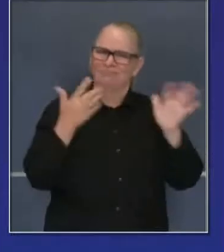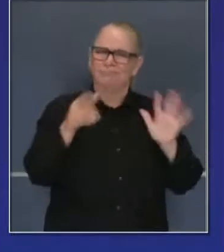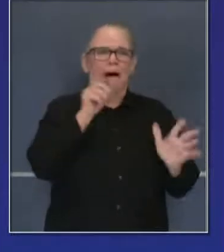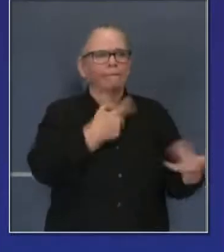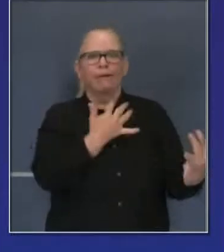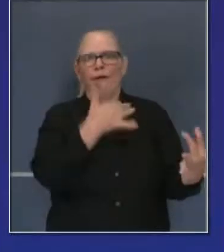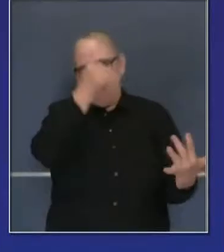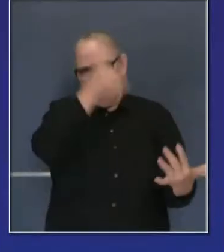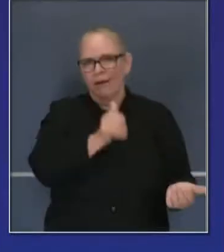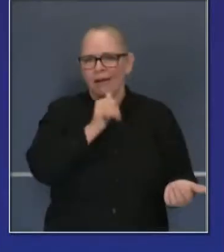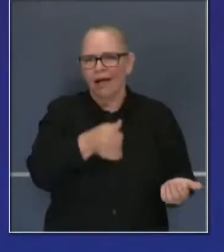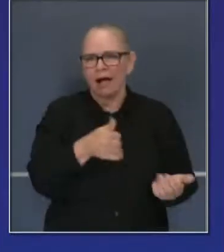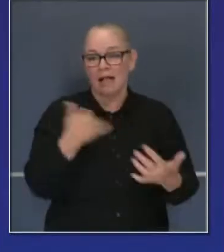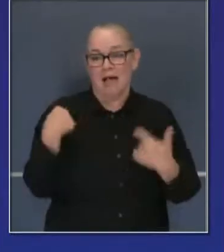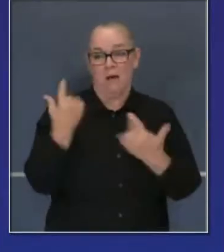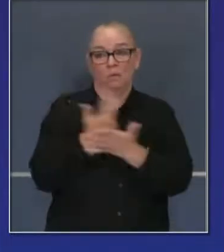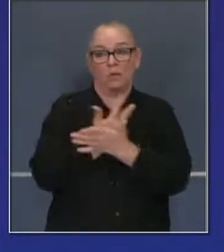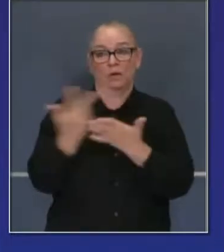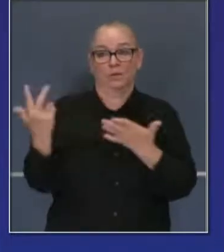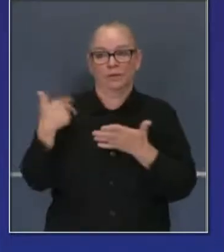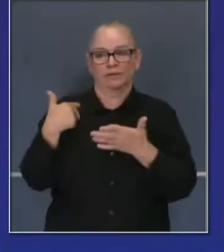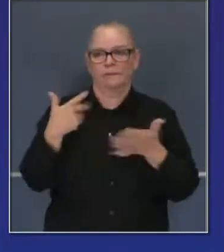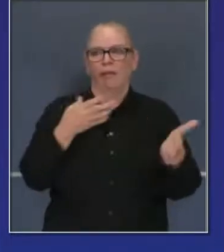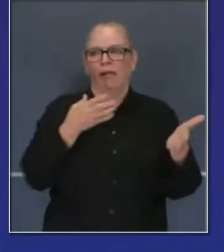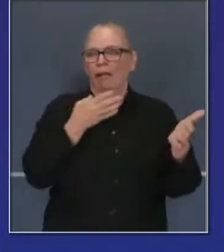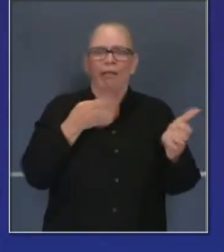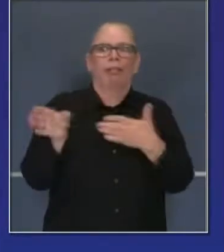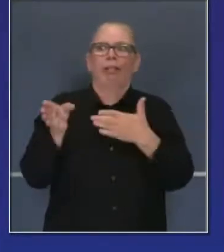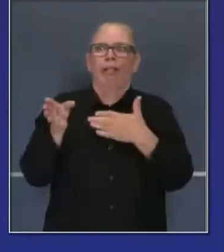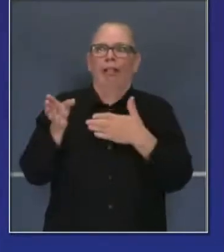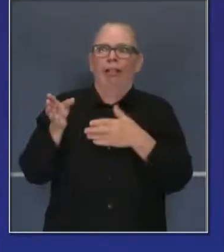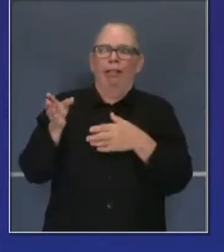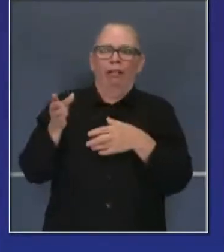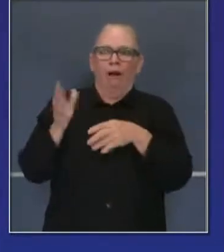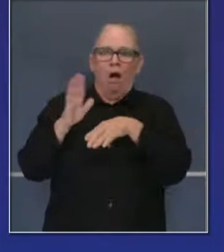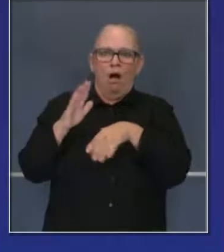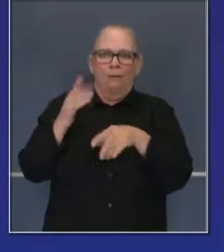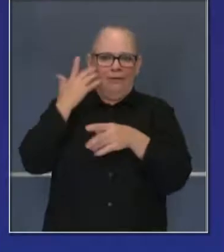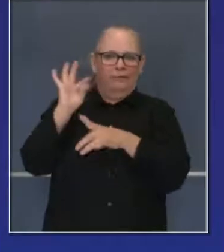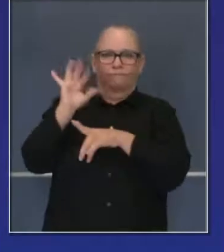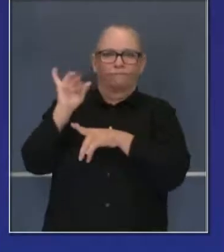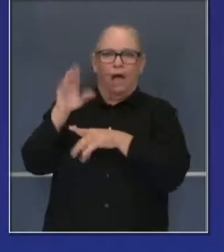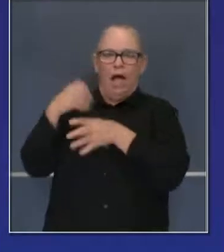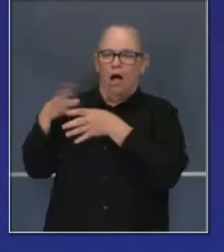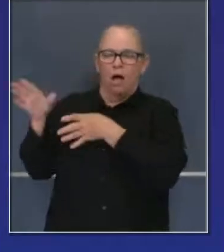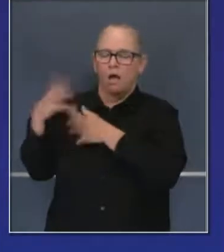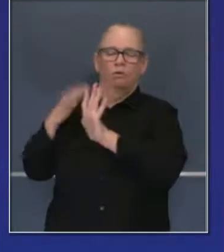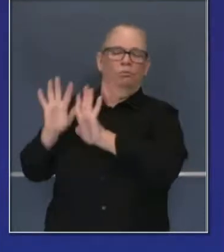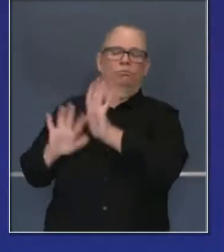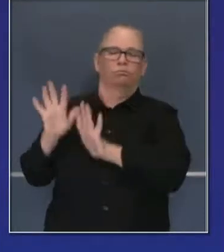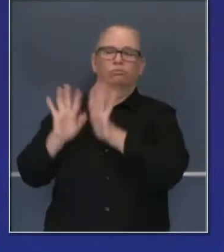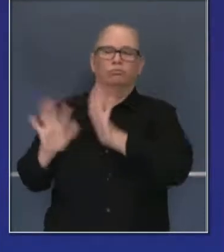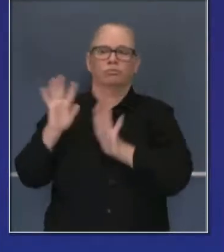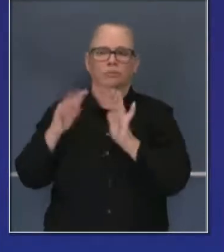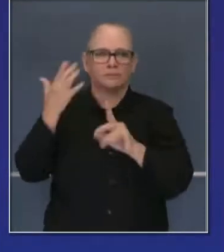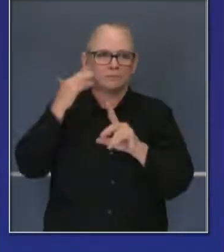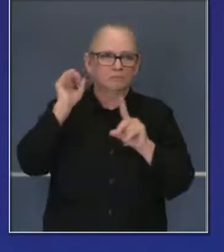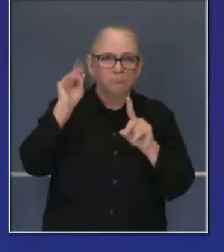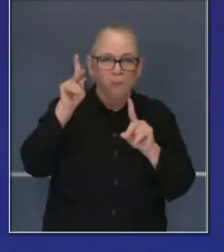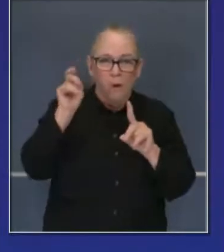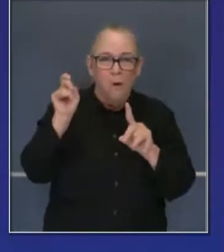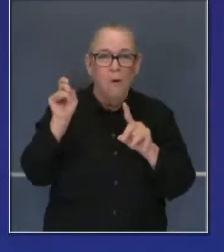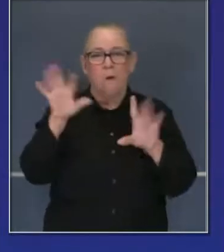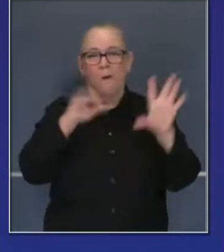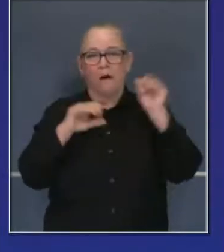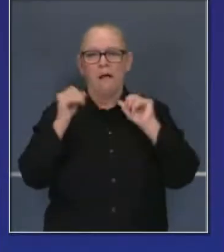however, by these fires that have impacted a lot of our mobile testing sites. Air quality issues have impacted accessibility to